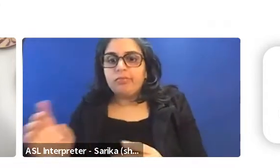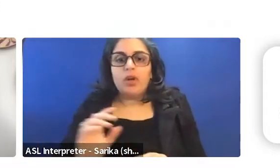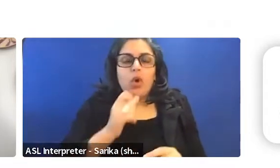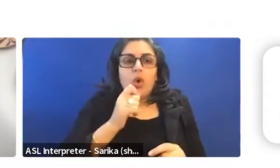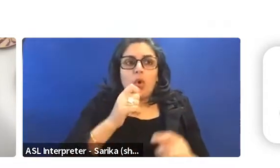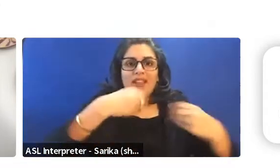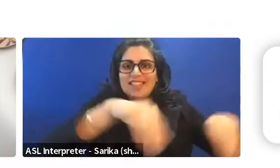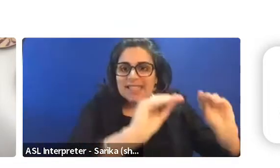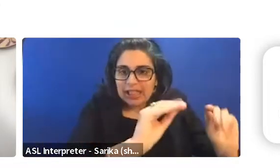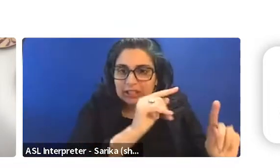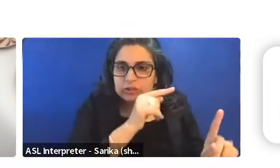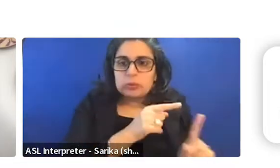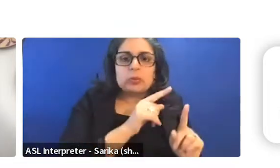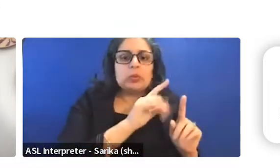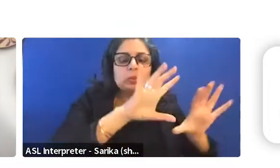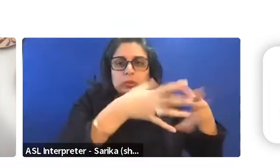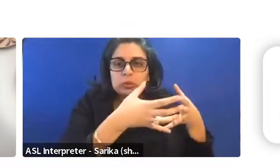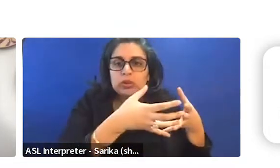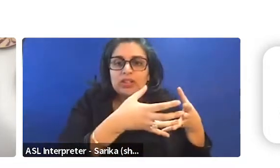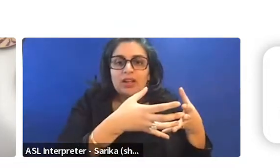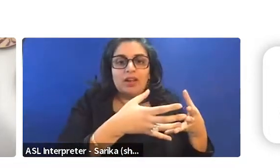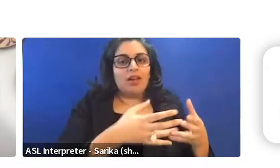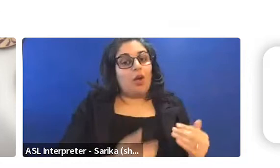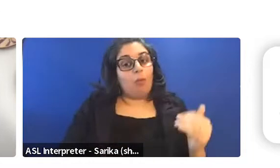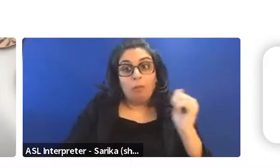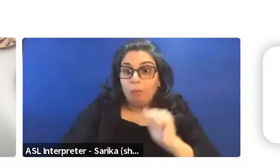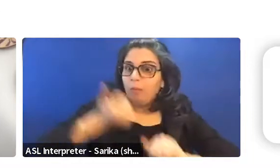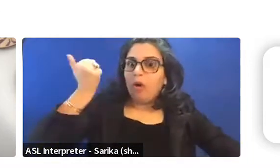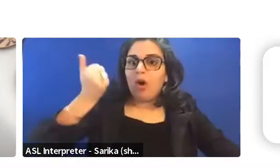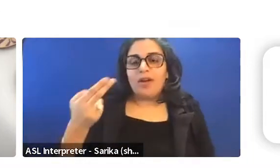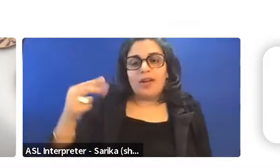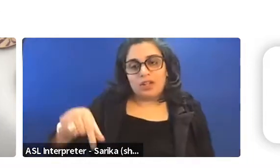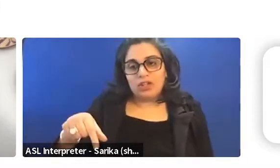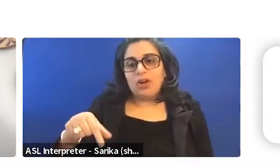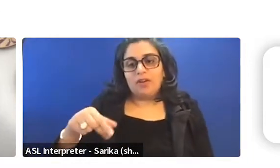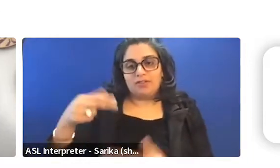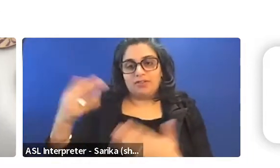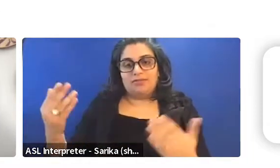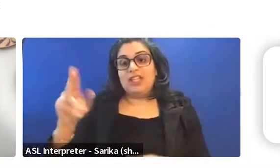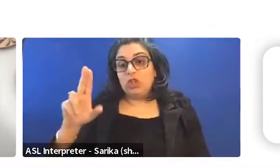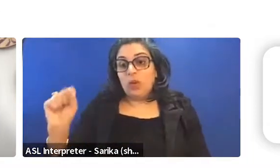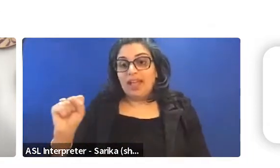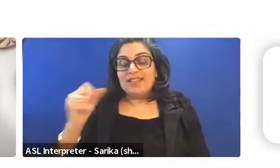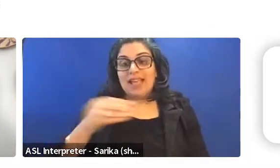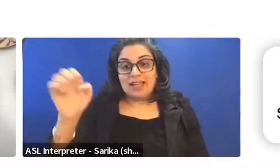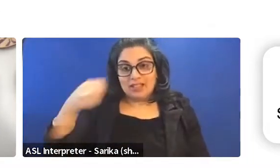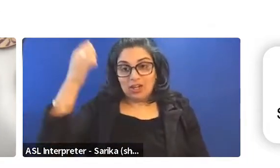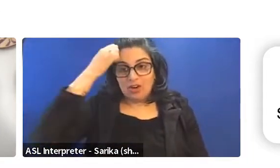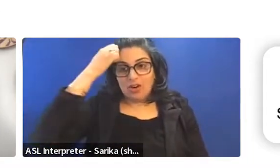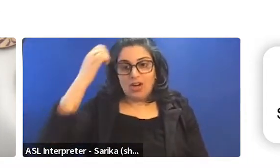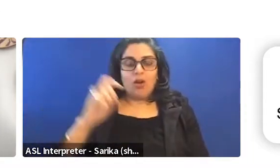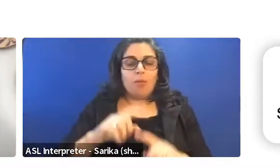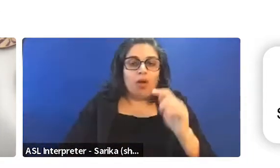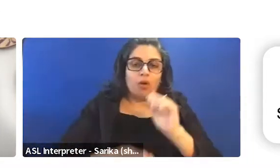selling to, and overwhelmingly, these companies had headquarters in the United States and Europe, although most of their supply